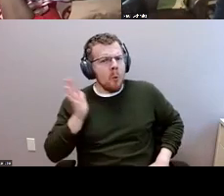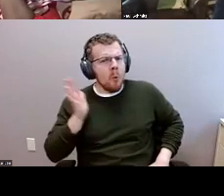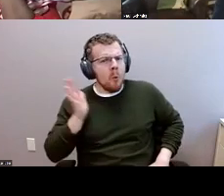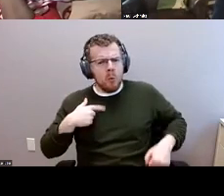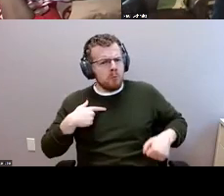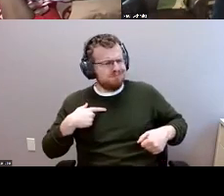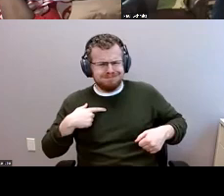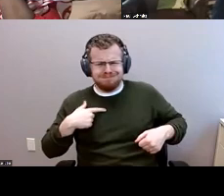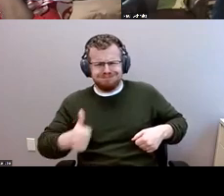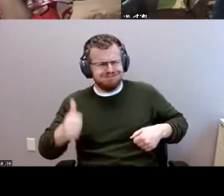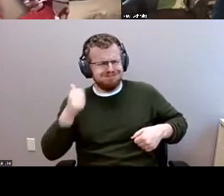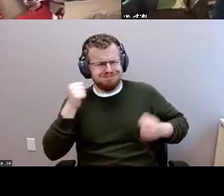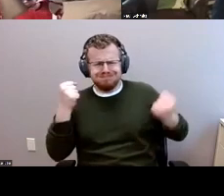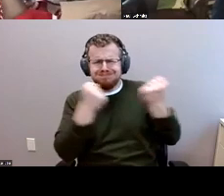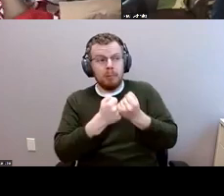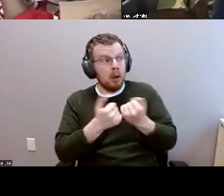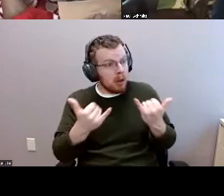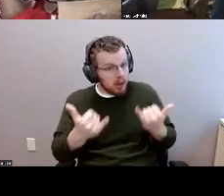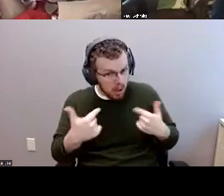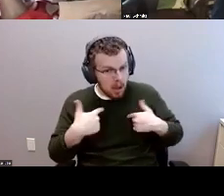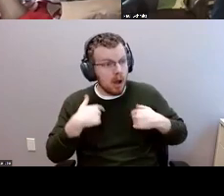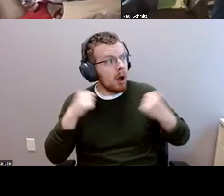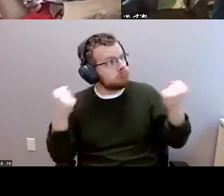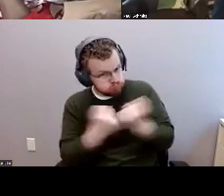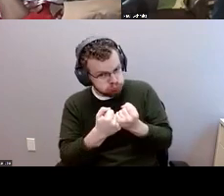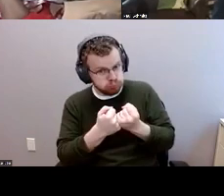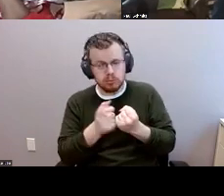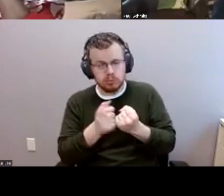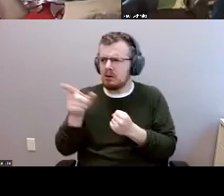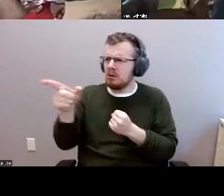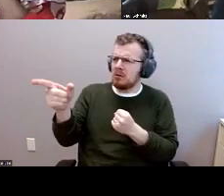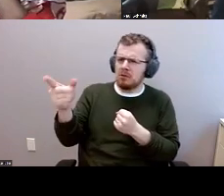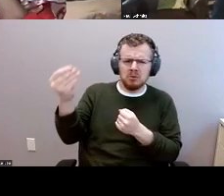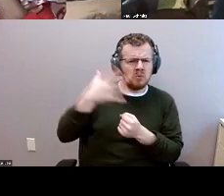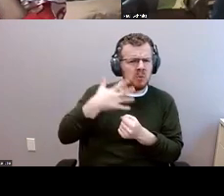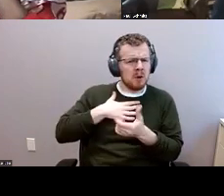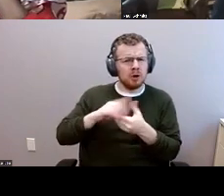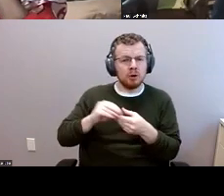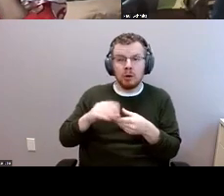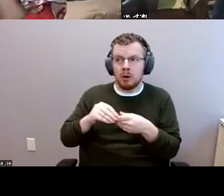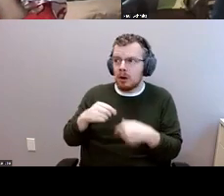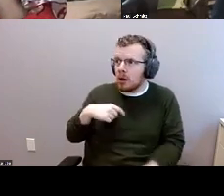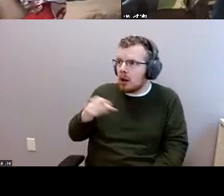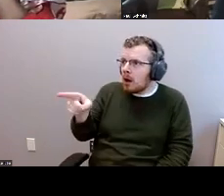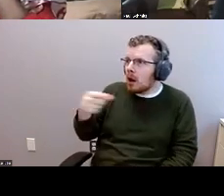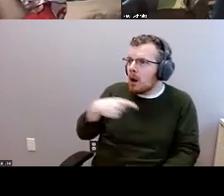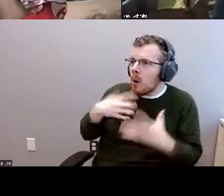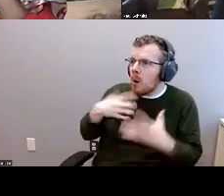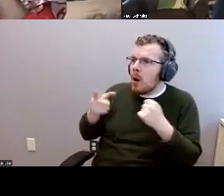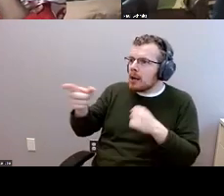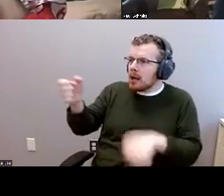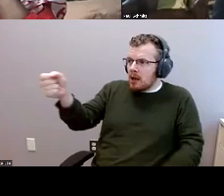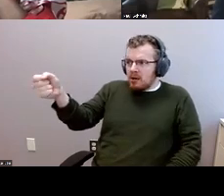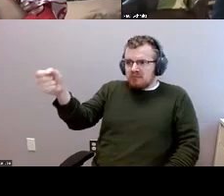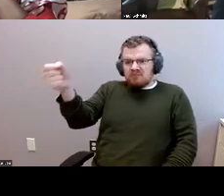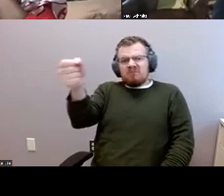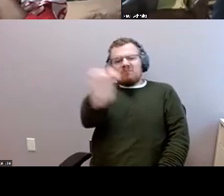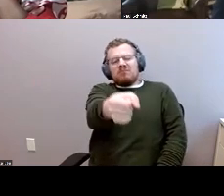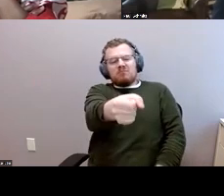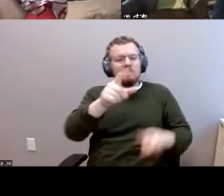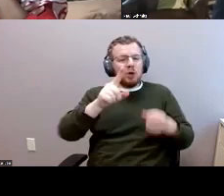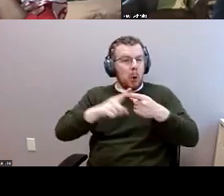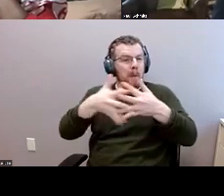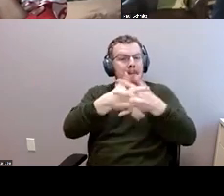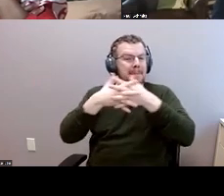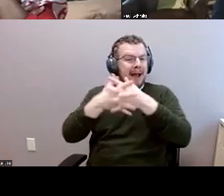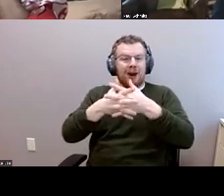this kind of work to supporting it. And I wanted to put him on every stage in America because his